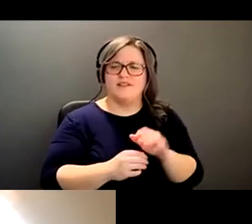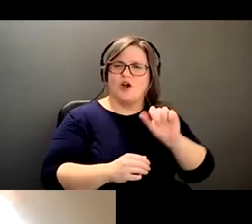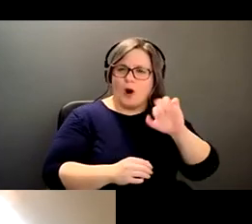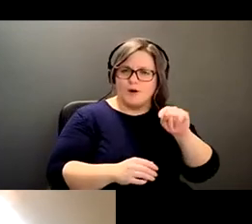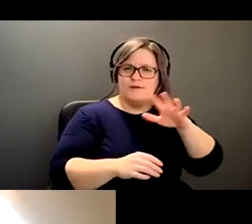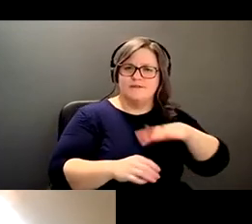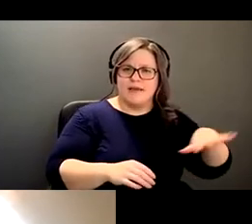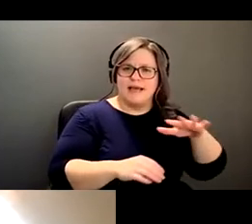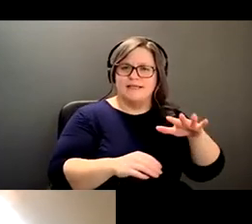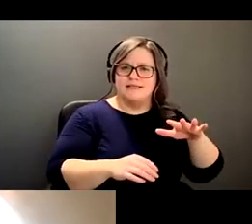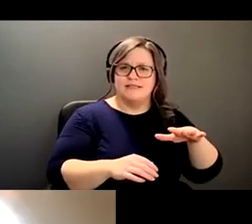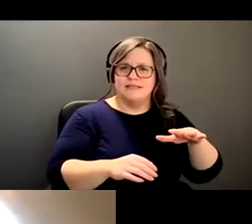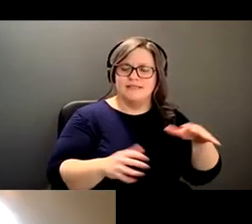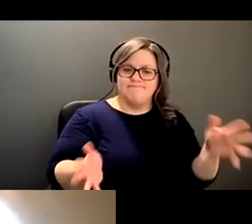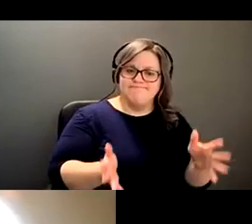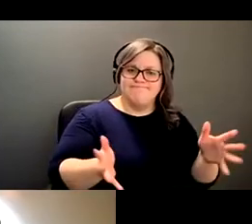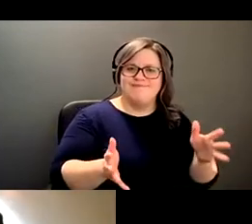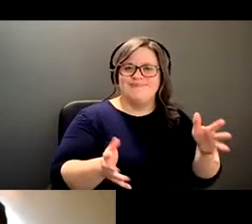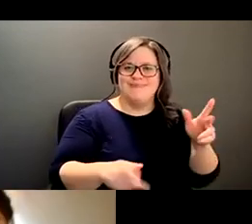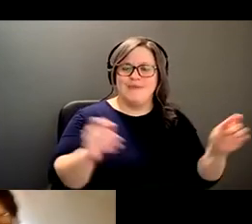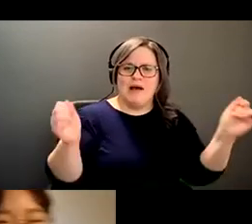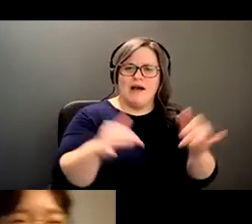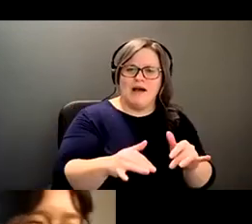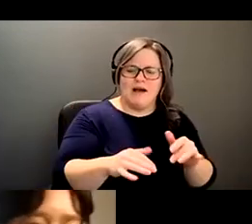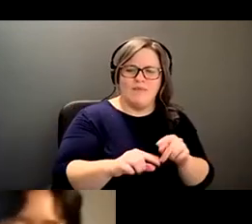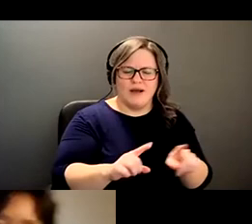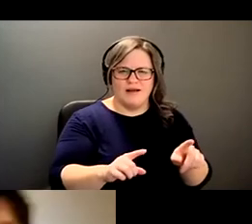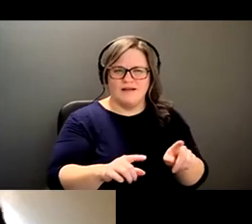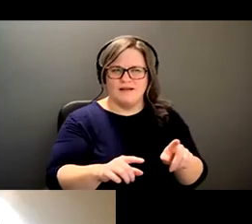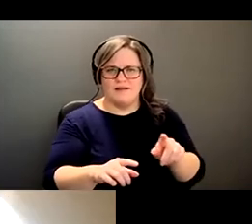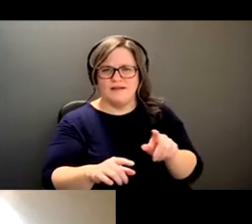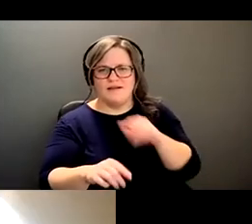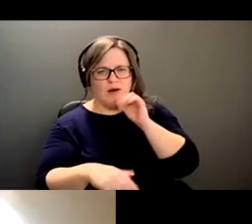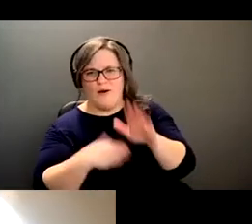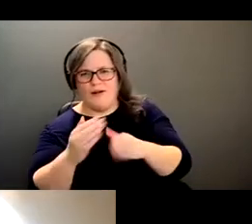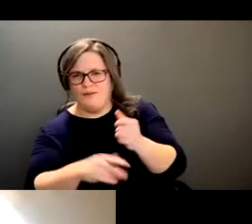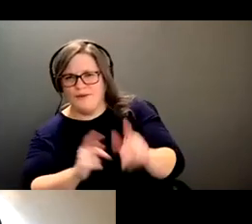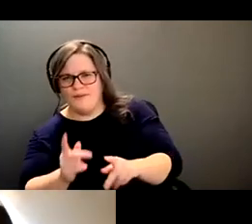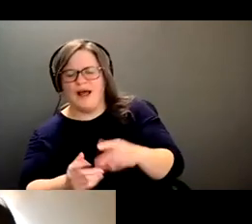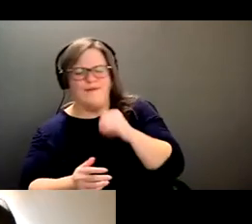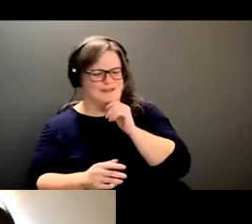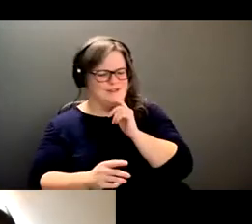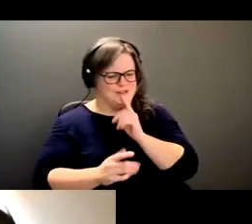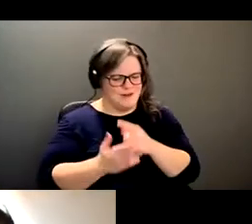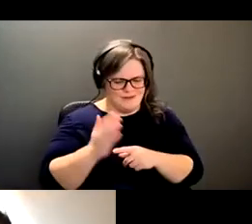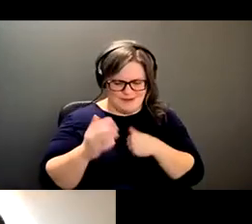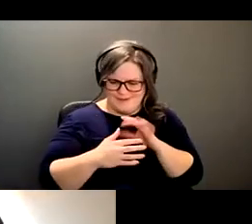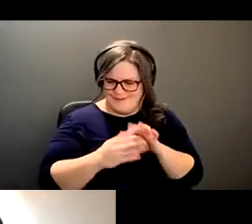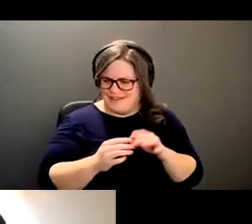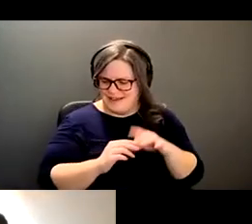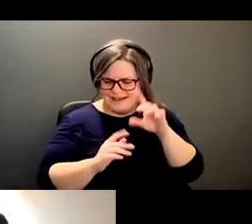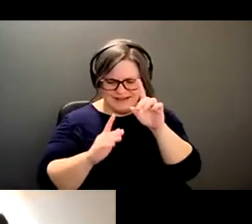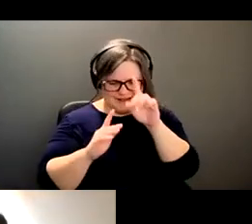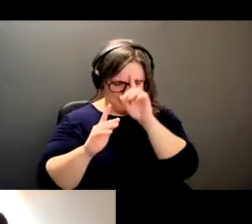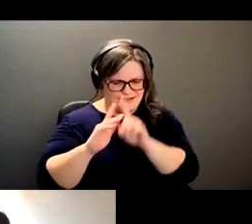I'm not sure where my point was going with that, but perhaps just like the idea that although